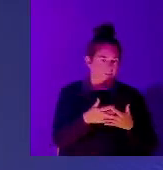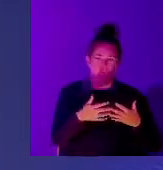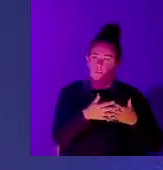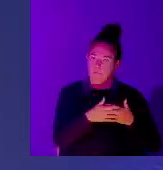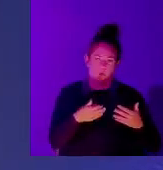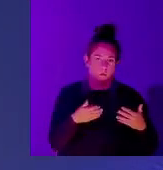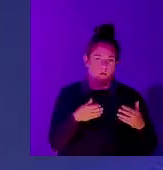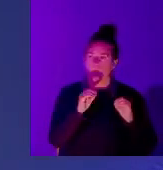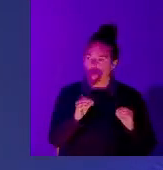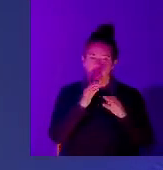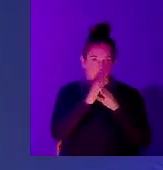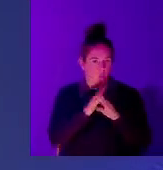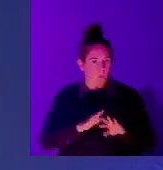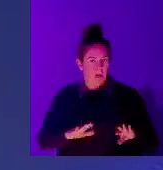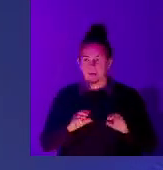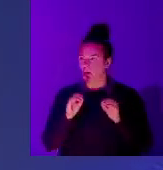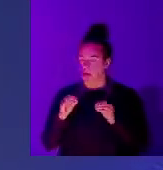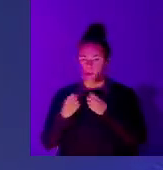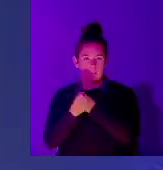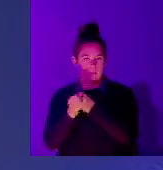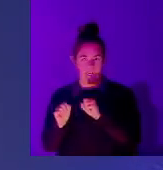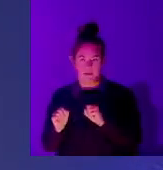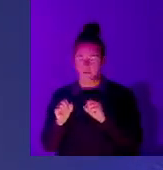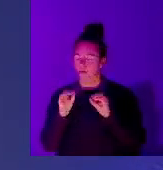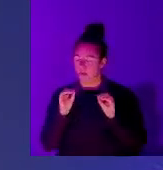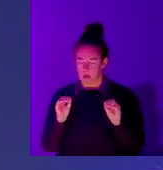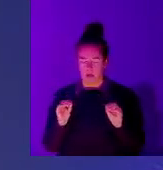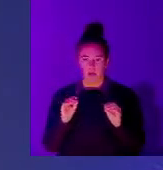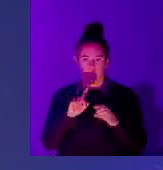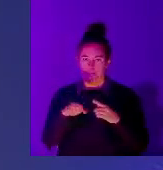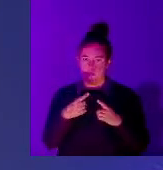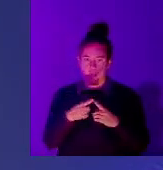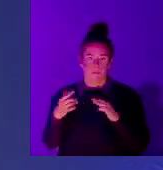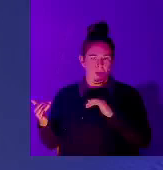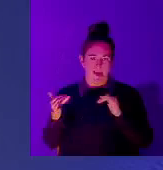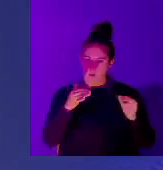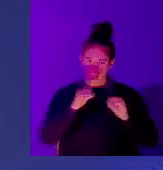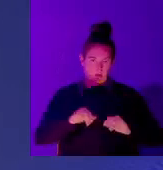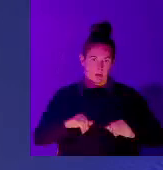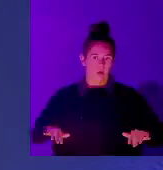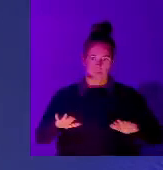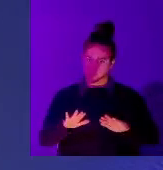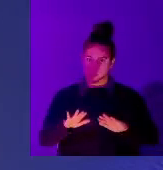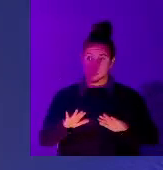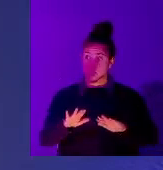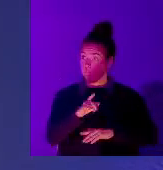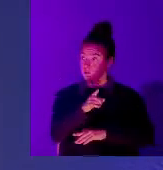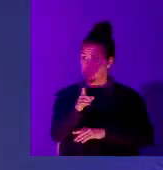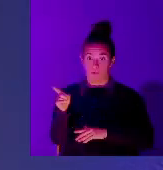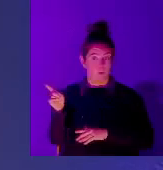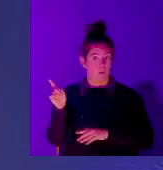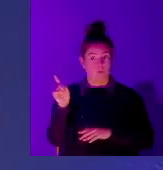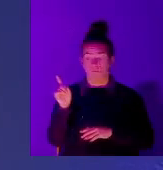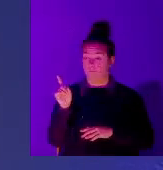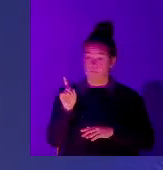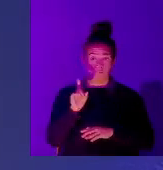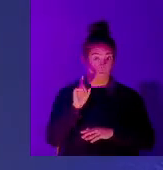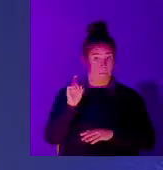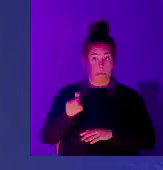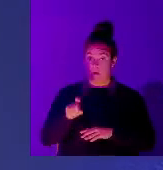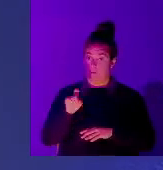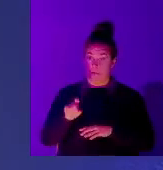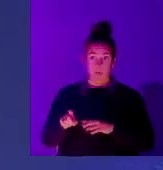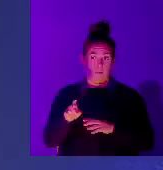nothing safe about the battleground. You better be watching, because your enemy is watching